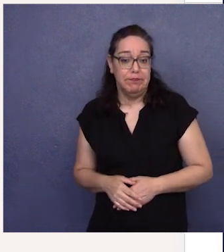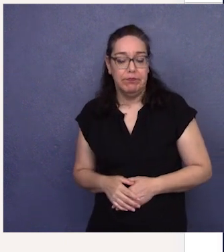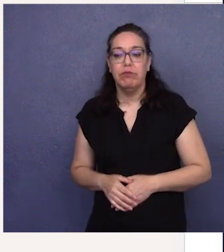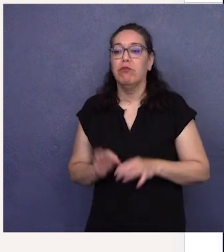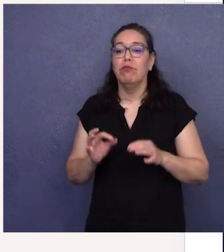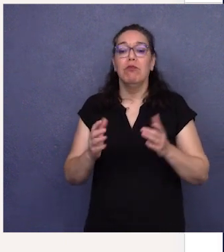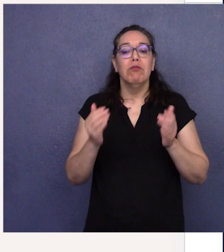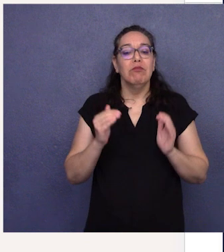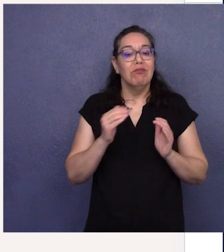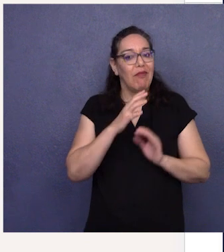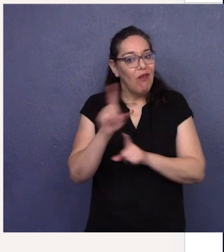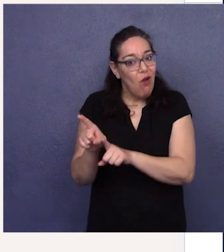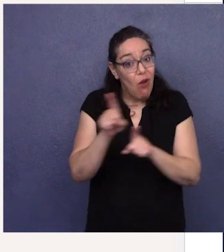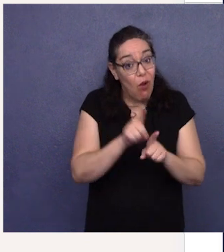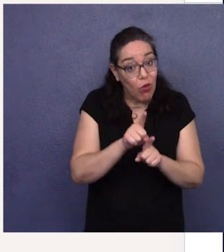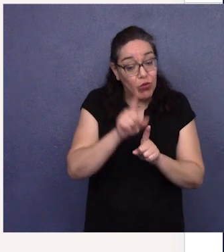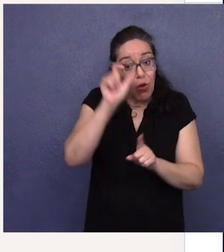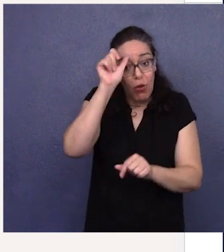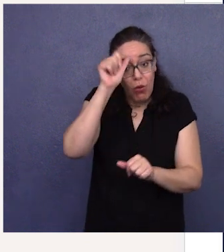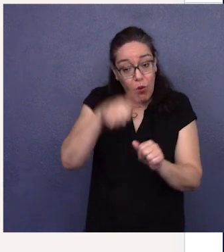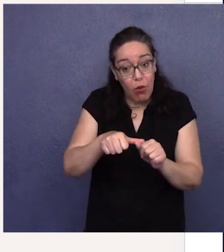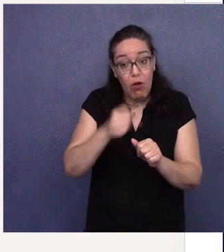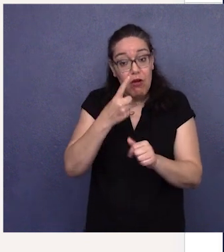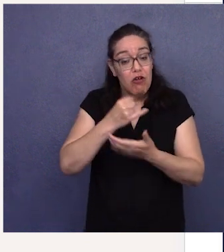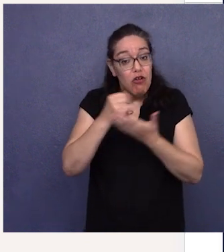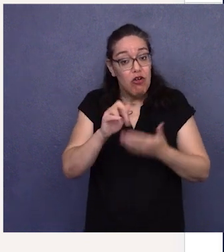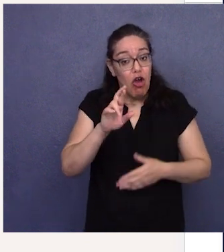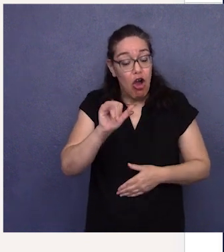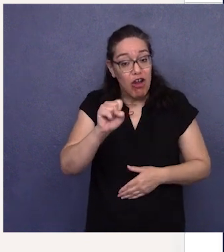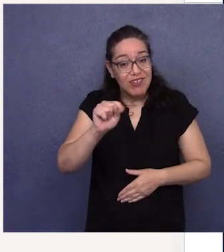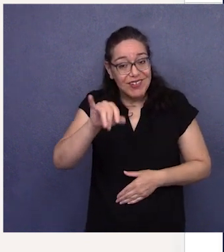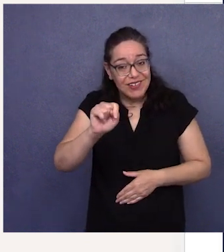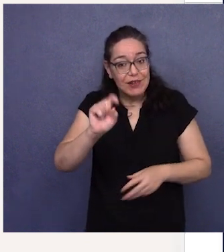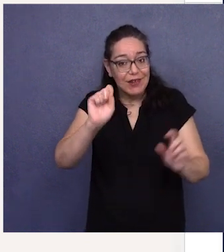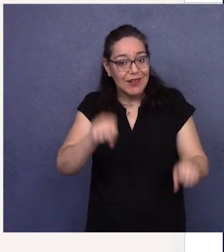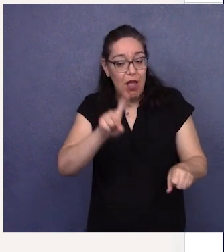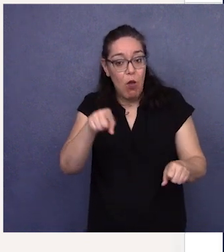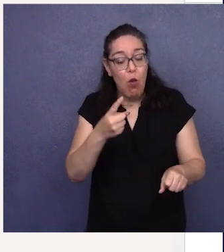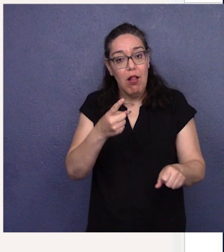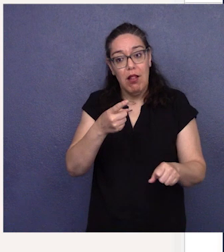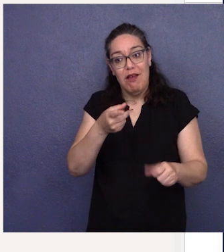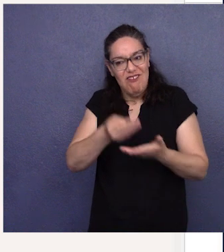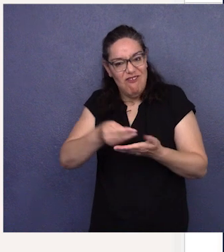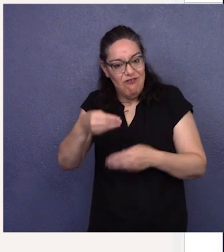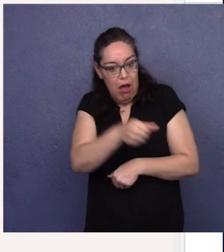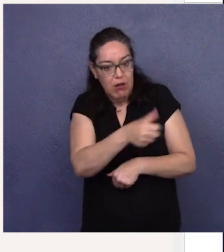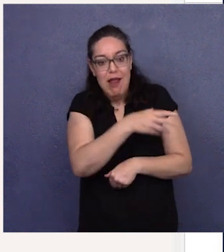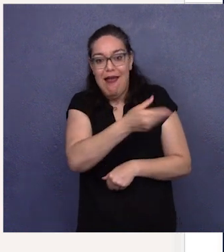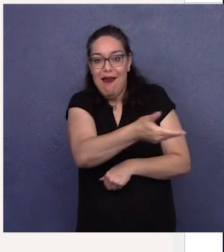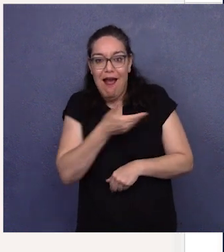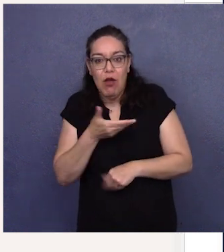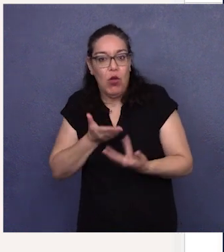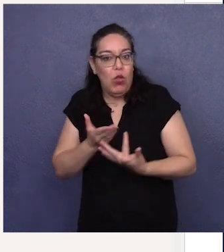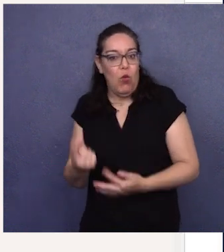And to note that artists can only be funded and hired through one application.